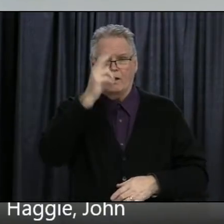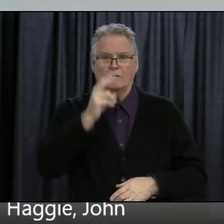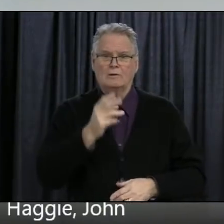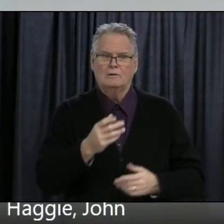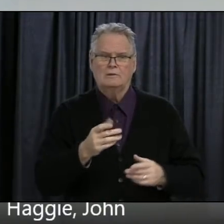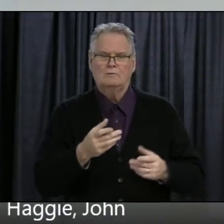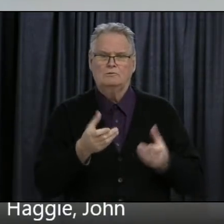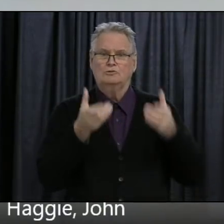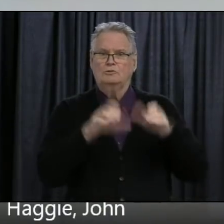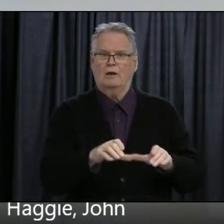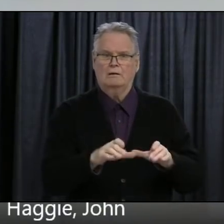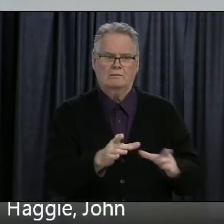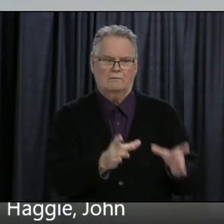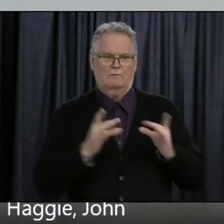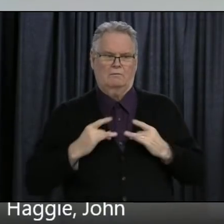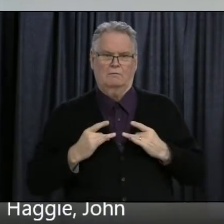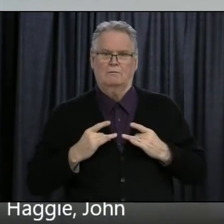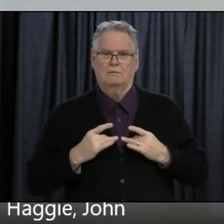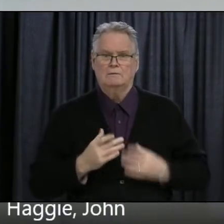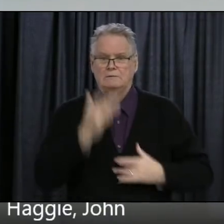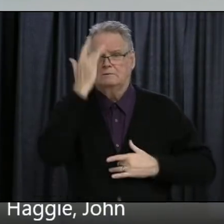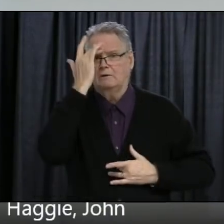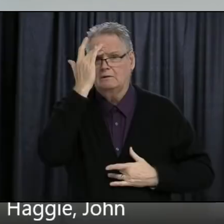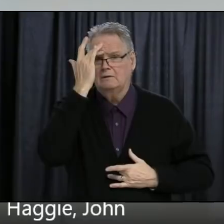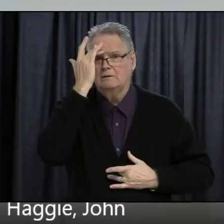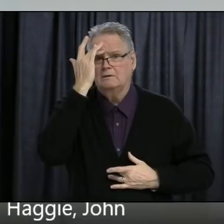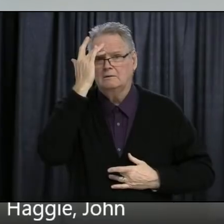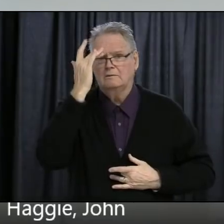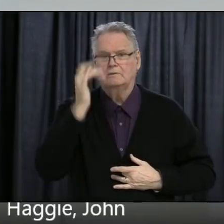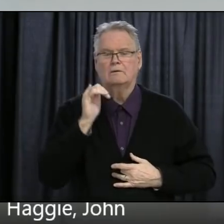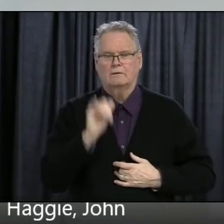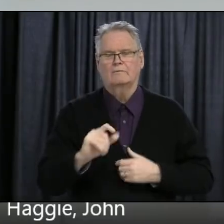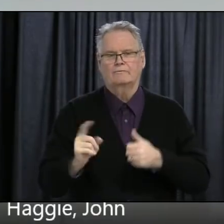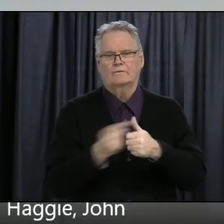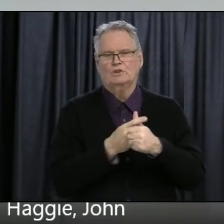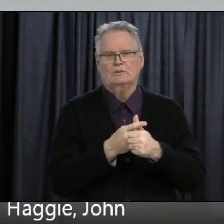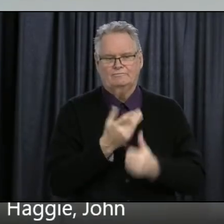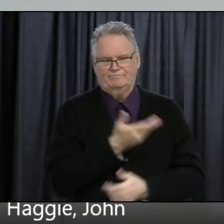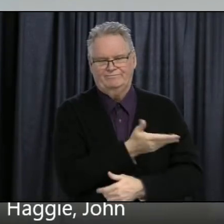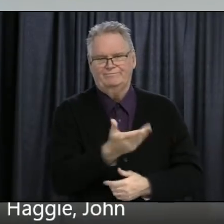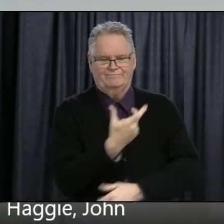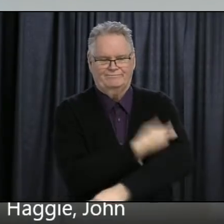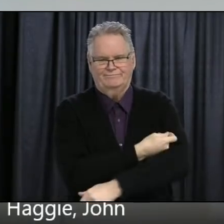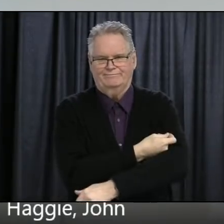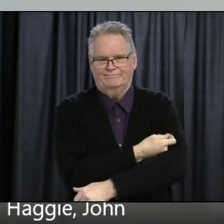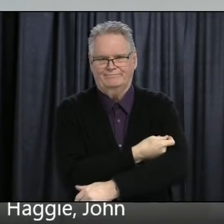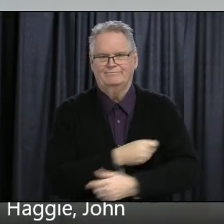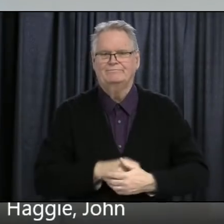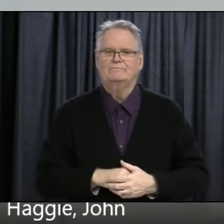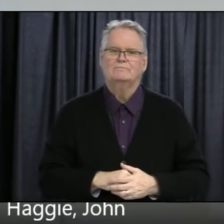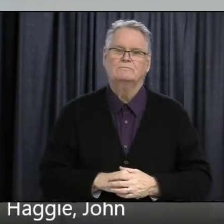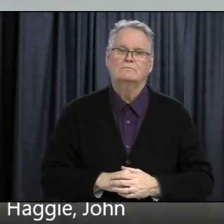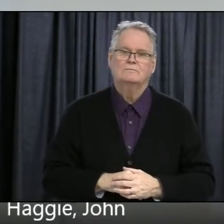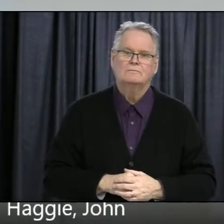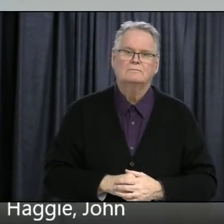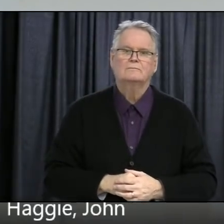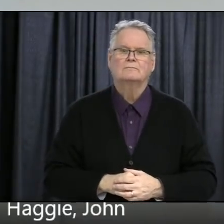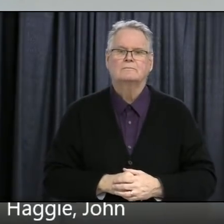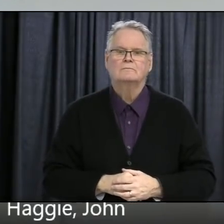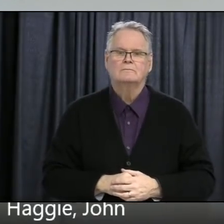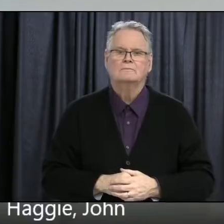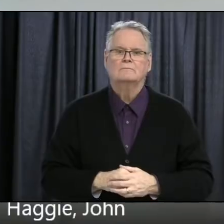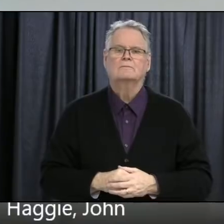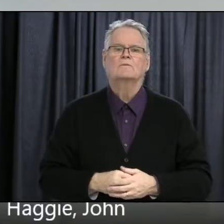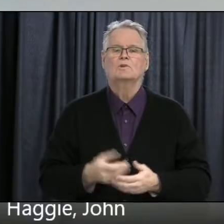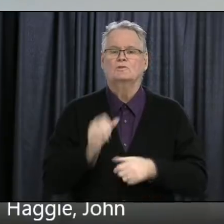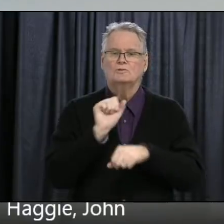last week. The challenge there has been the gap in vaccine delivery in February, which has set us behind our time